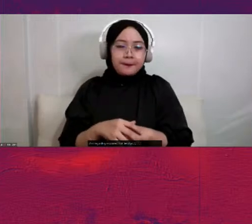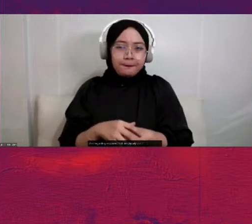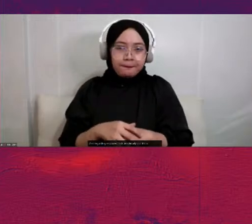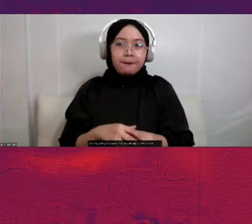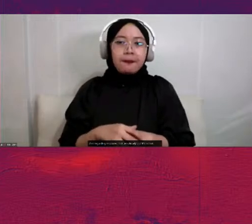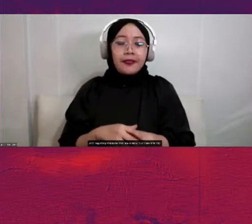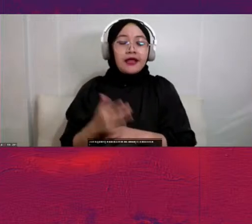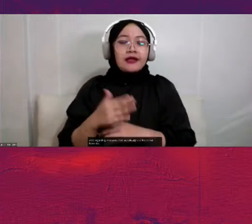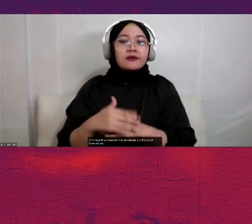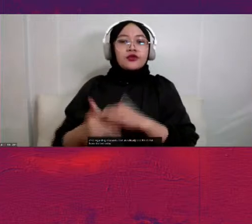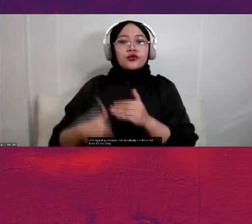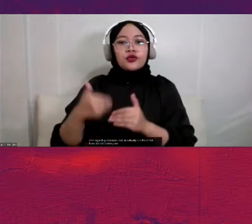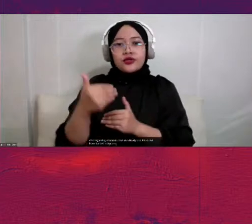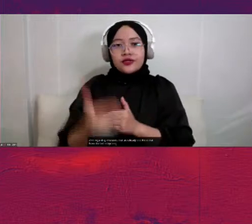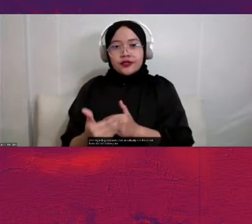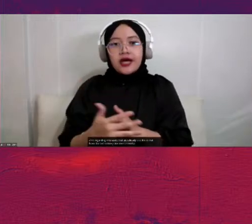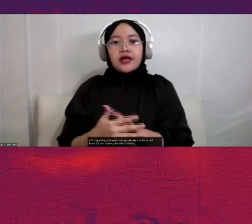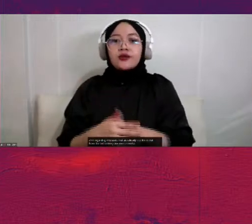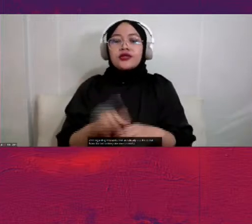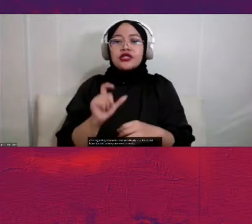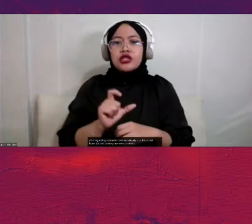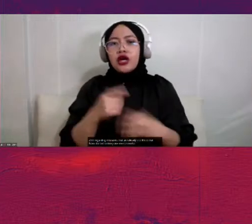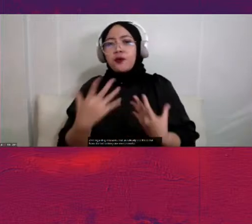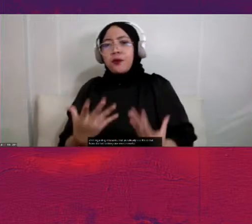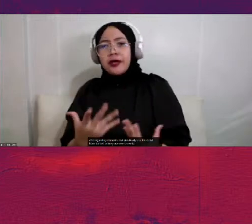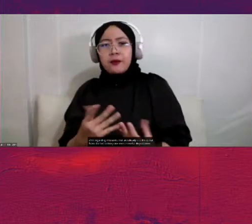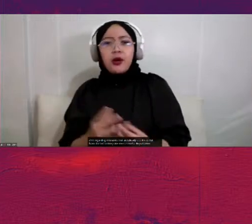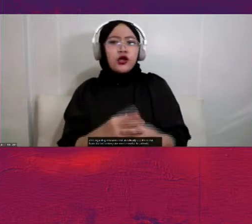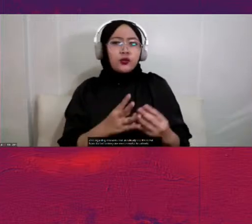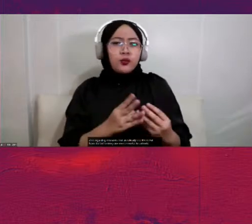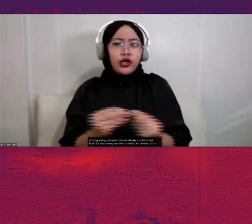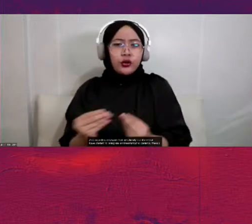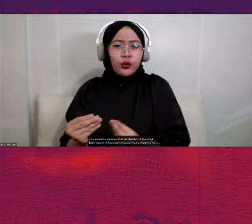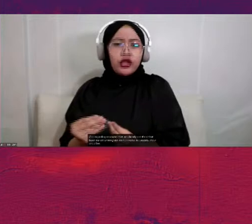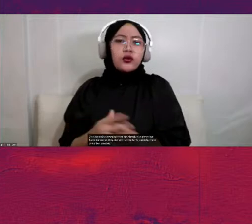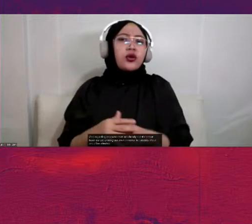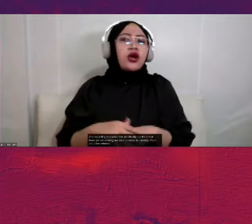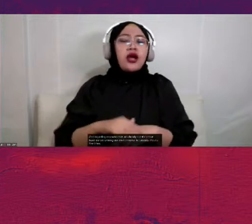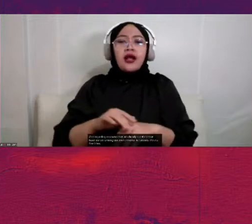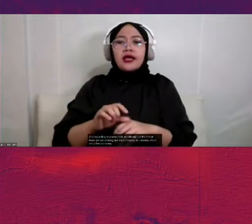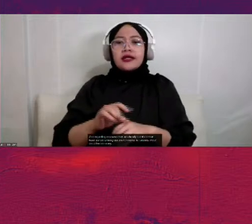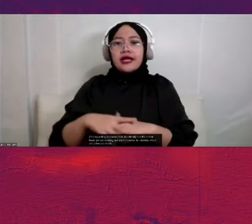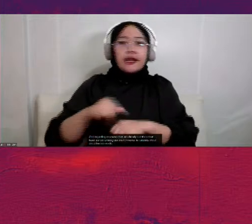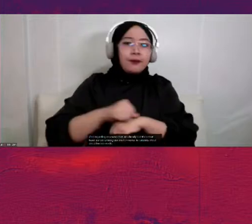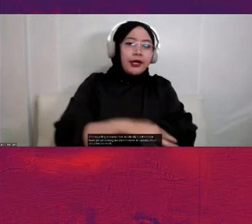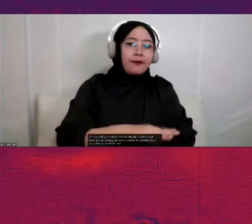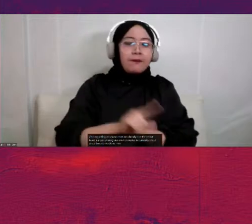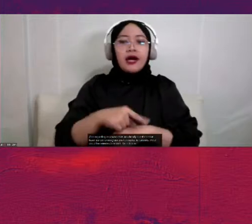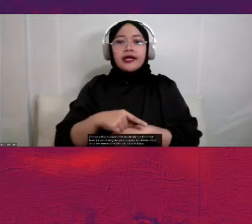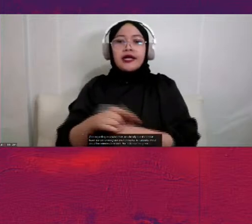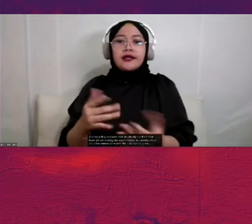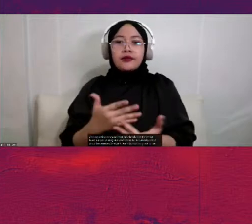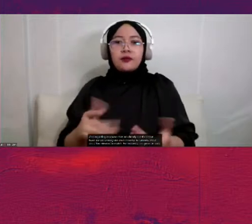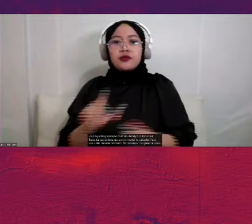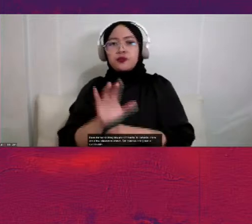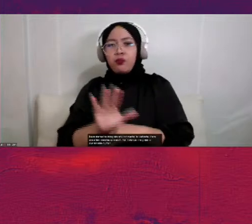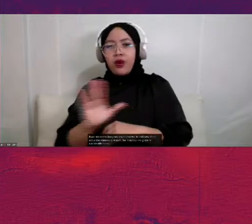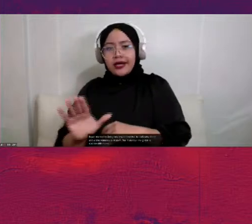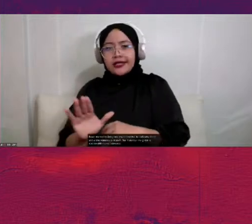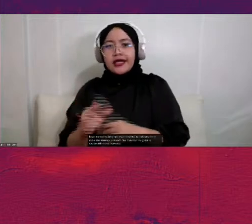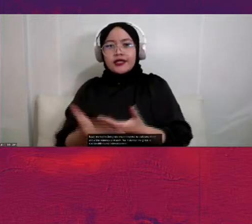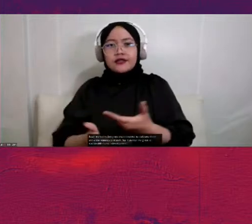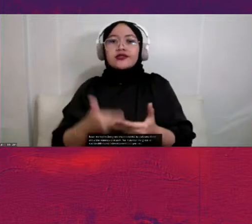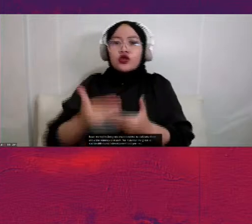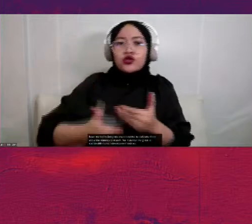out there that have started to integrate environmental deprivations, there are a few to mention. For instance, the Green or Sustainable Human